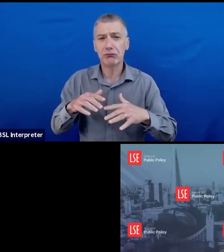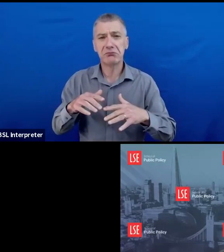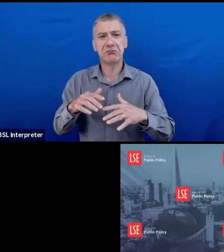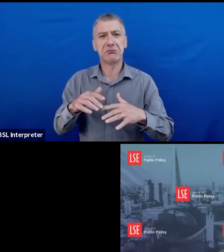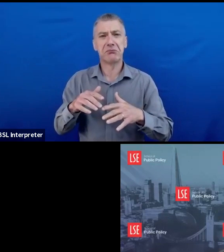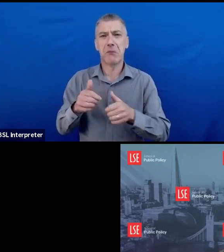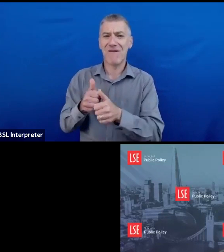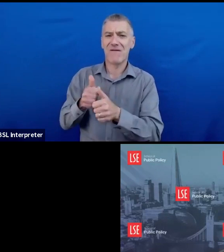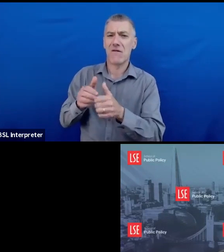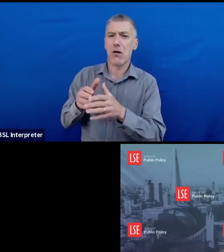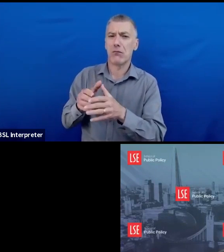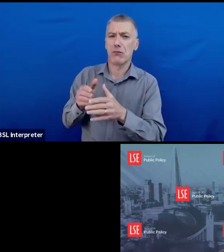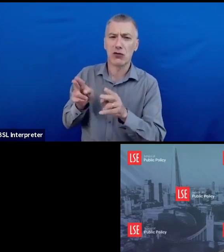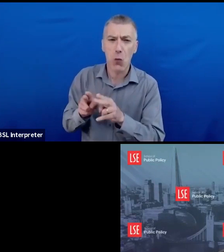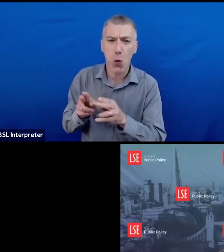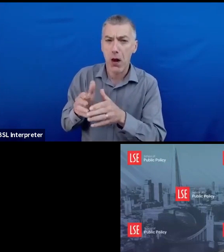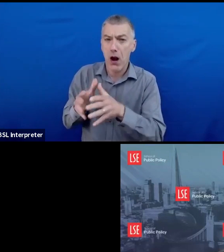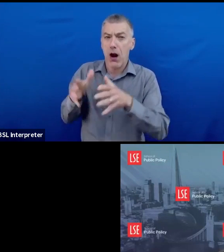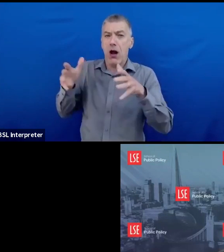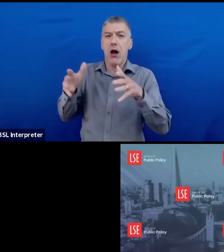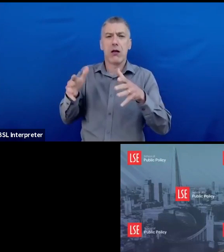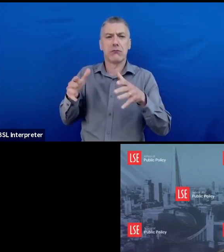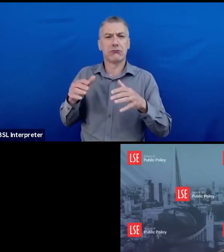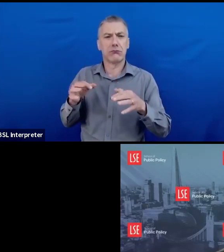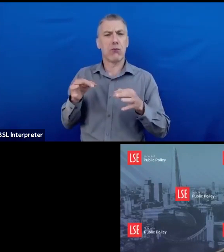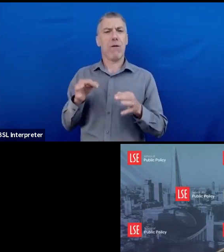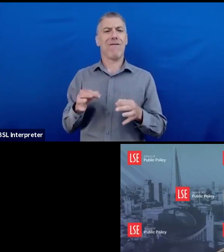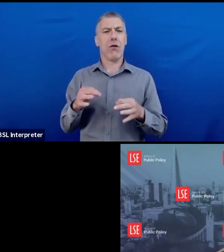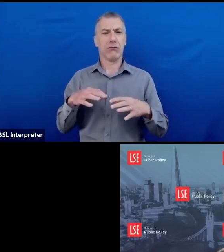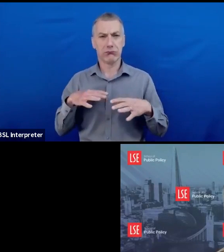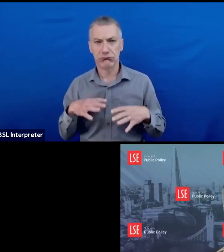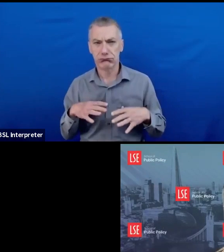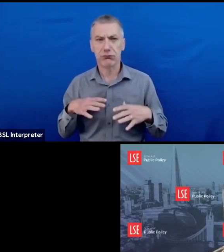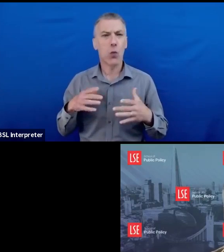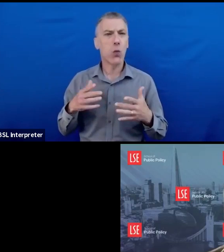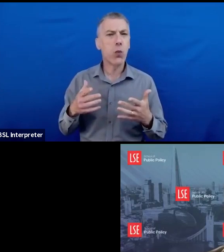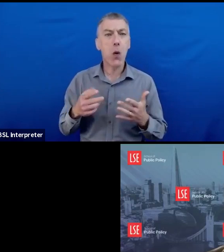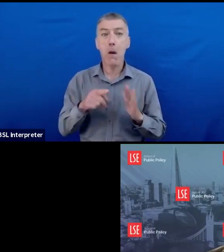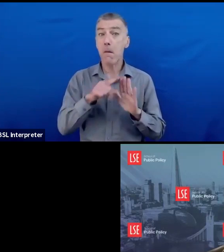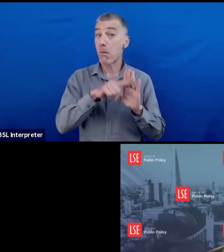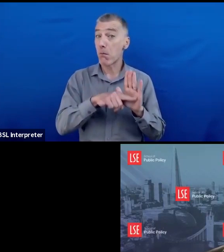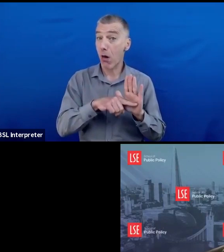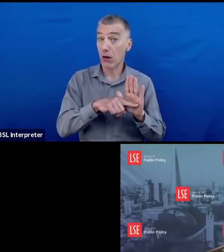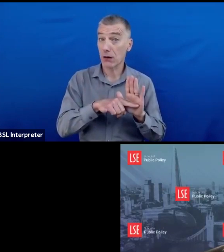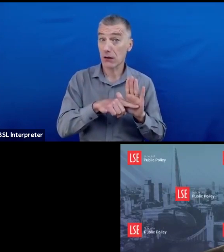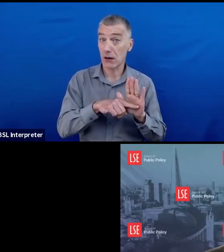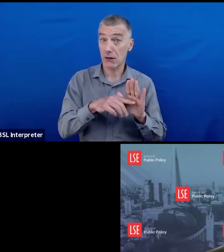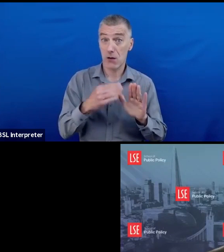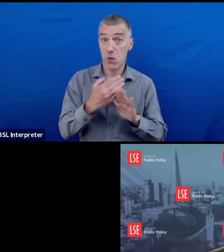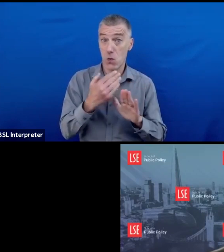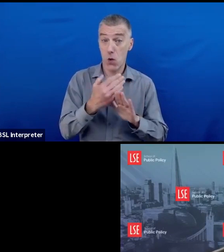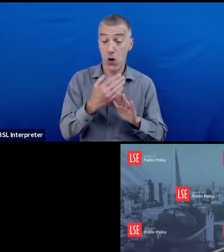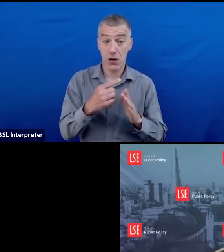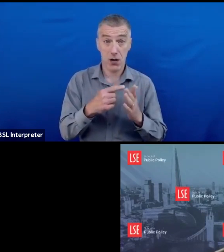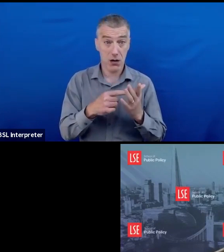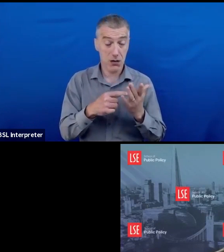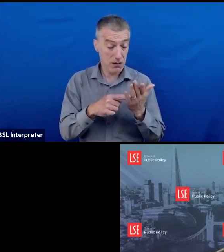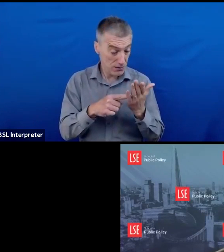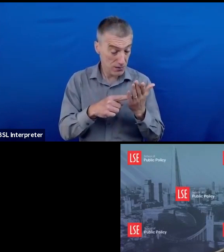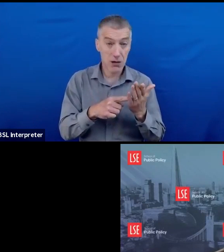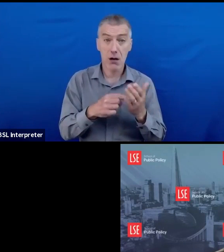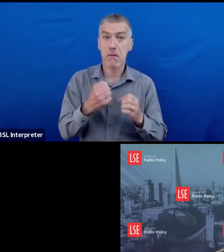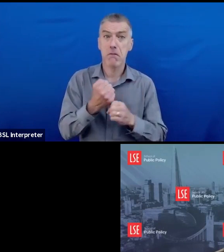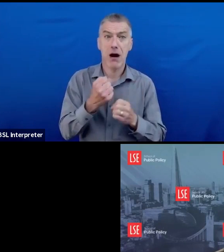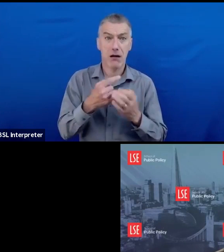the formality and informality of workers. So the lives of policymakers that are trying to deal with these questions become very, very